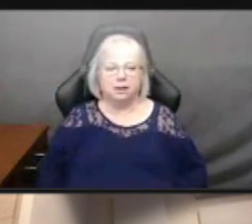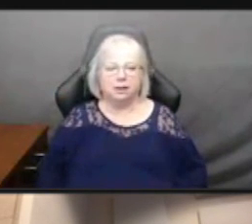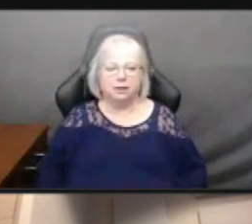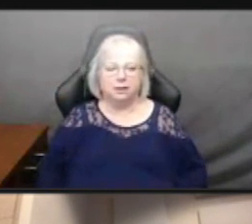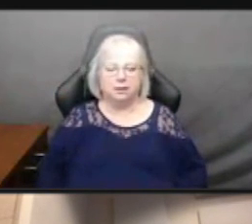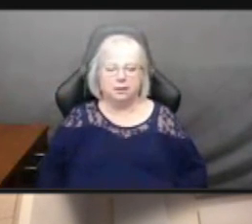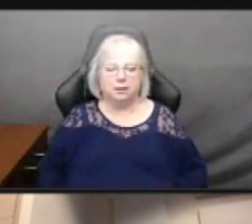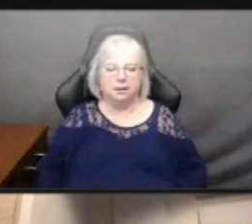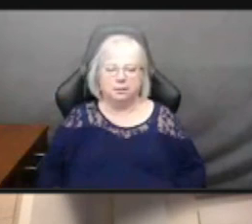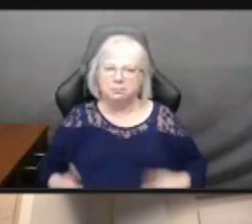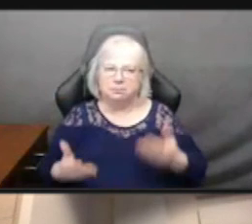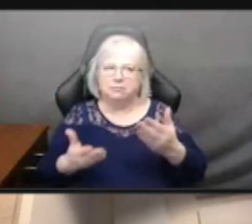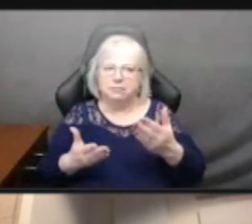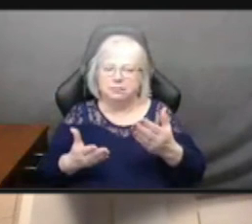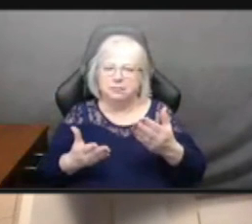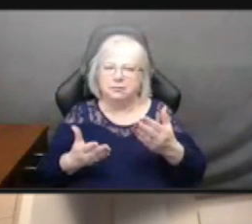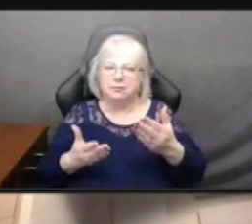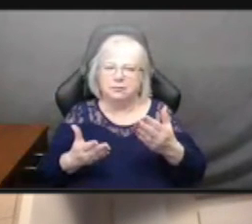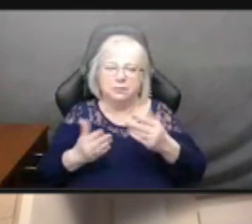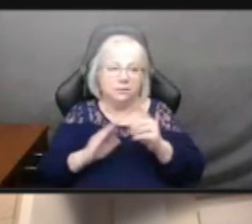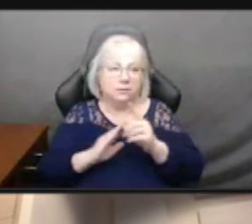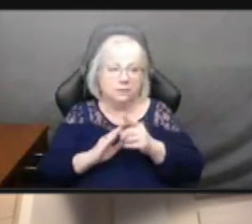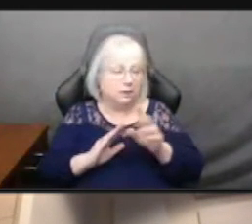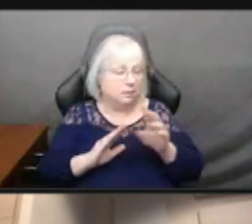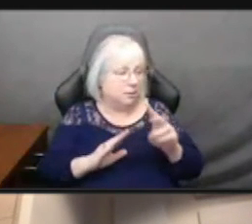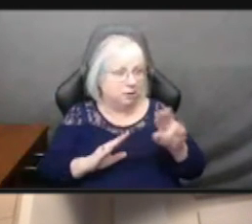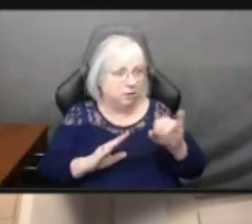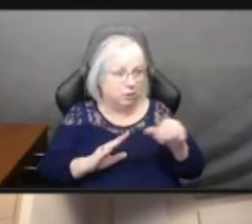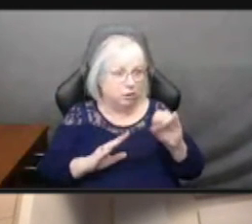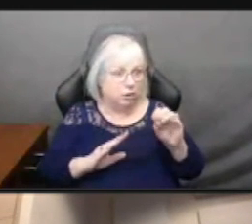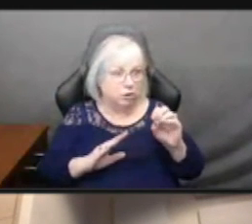Give us one, Mr. Joe, if you don't mind.